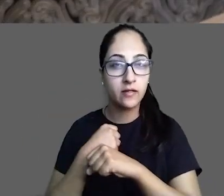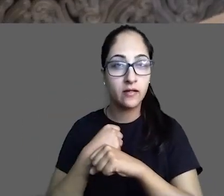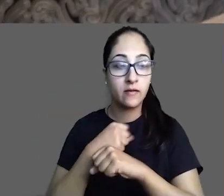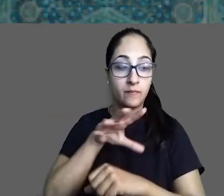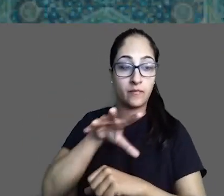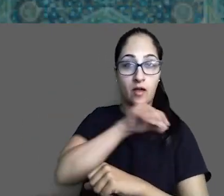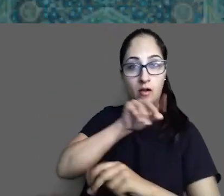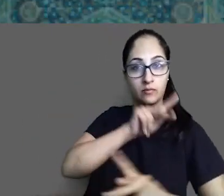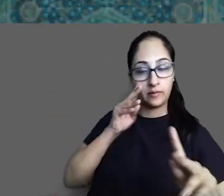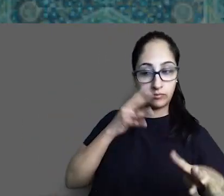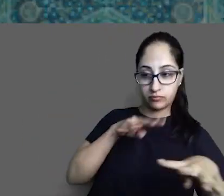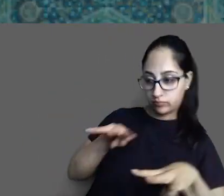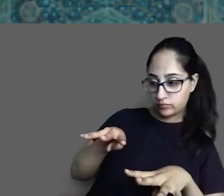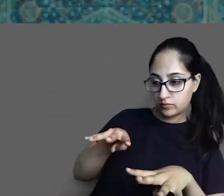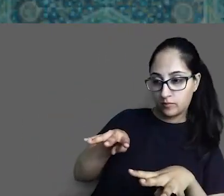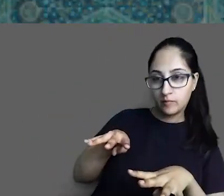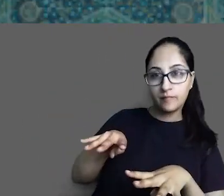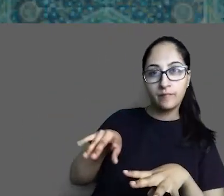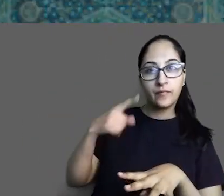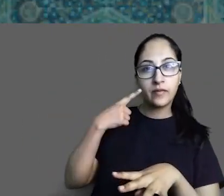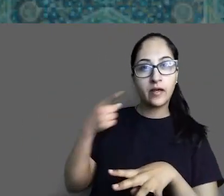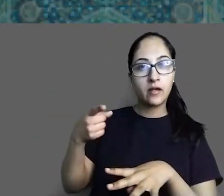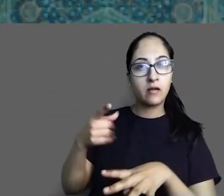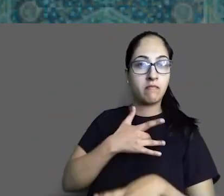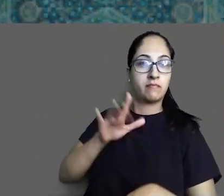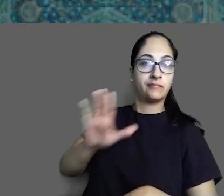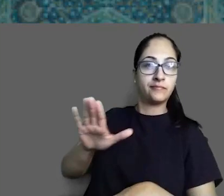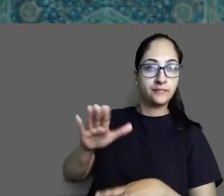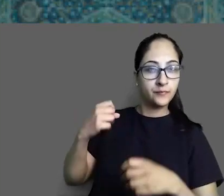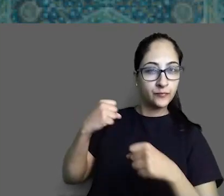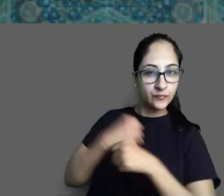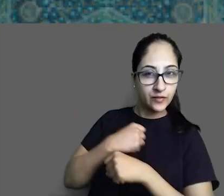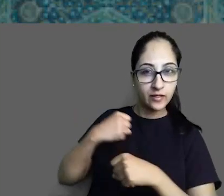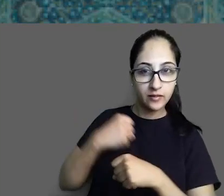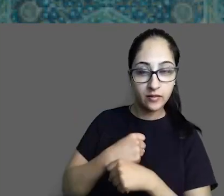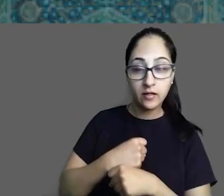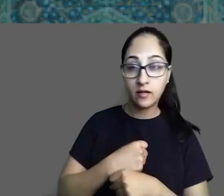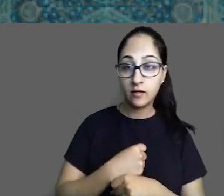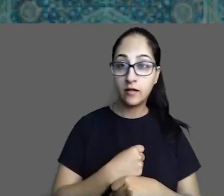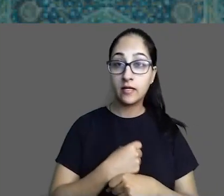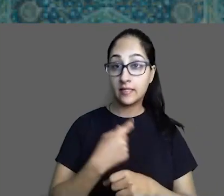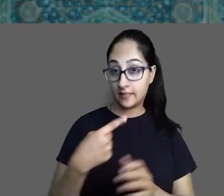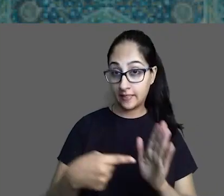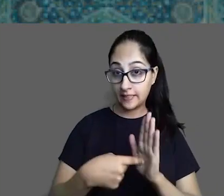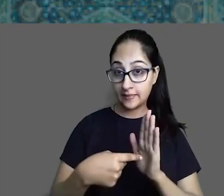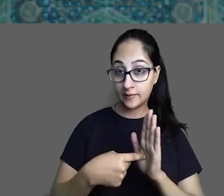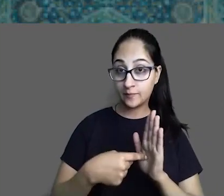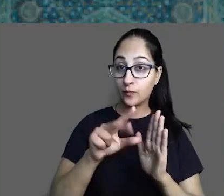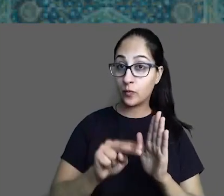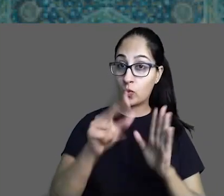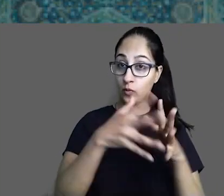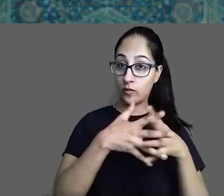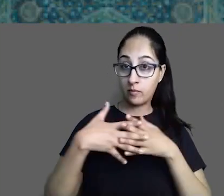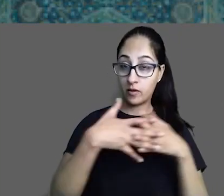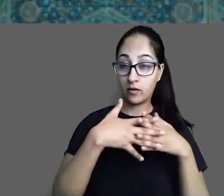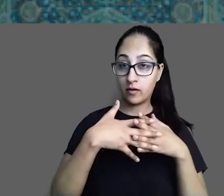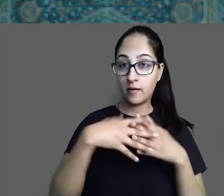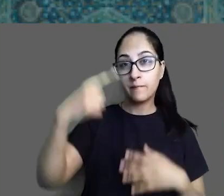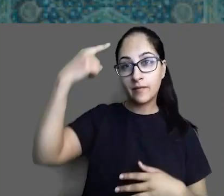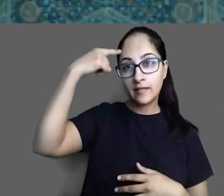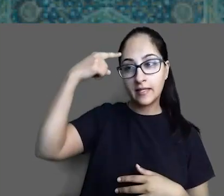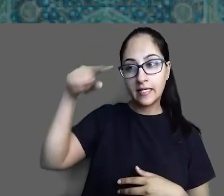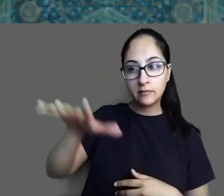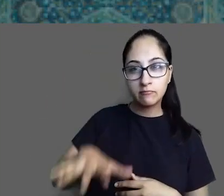an Easterner, then you'd be forgiven for thinking that East, global East, is something that is a